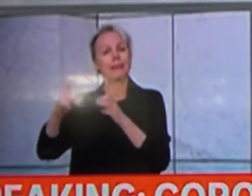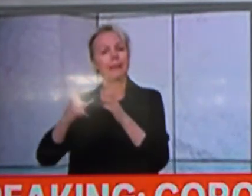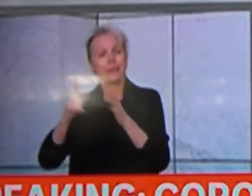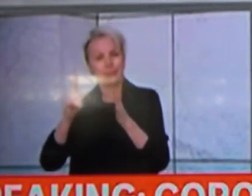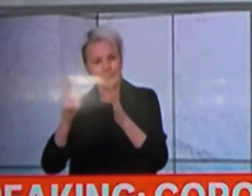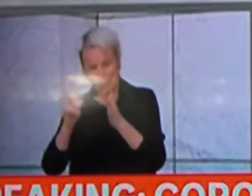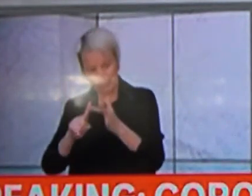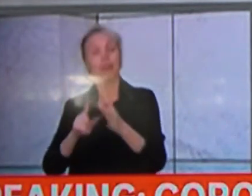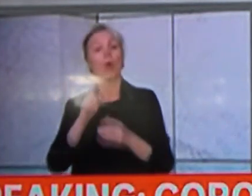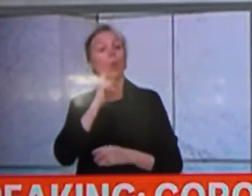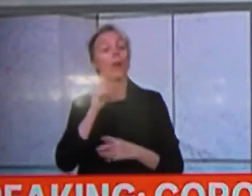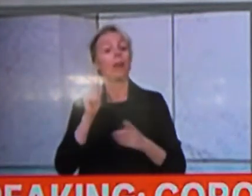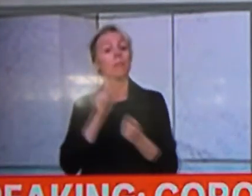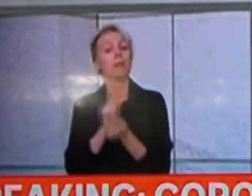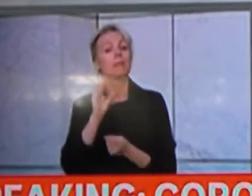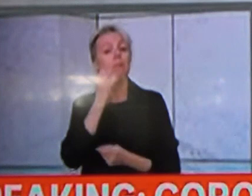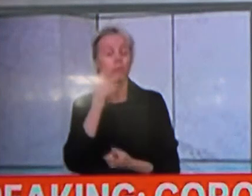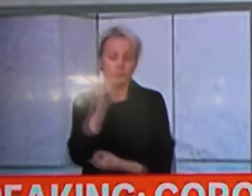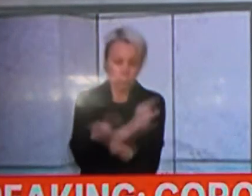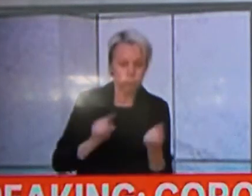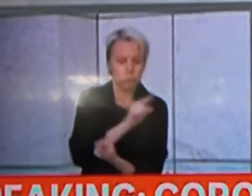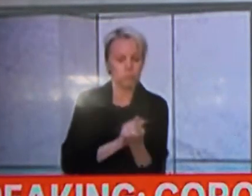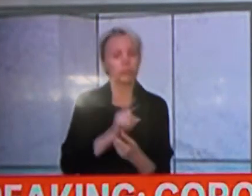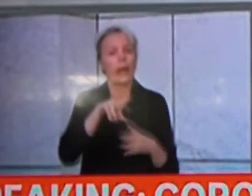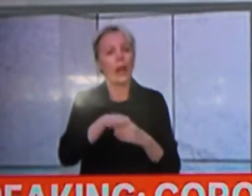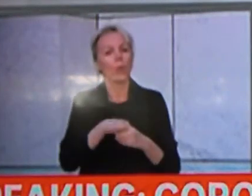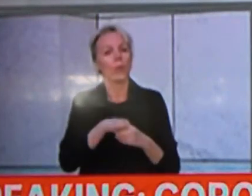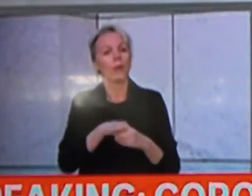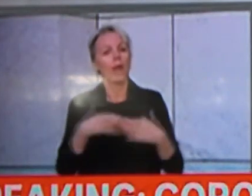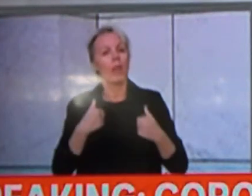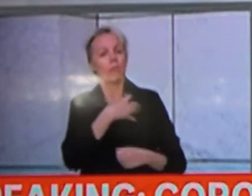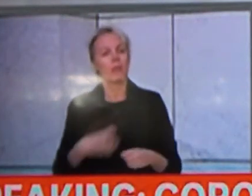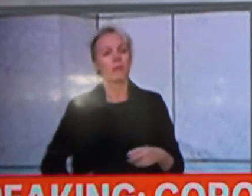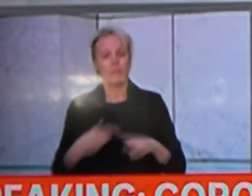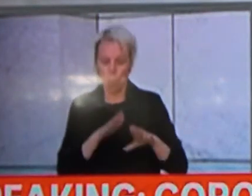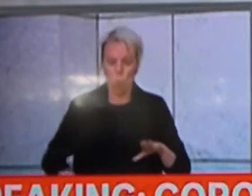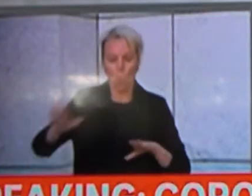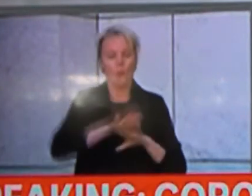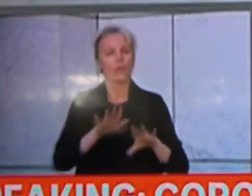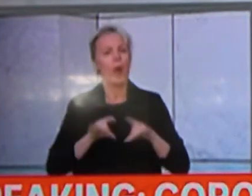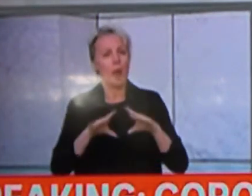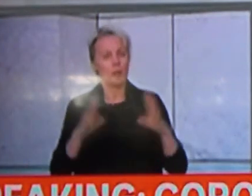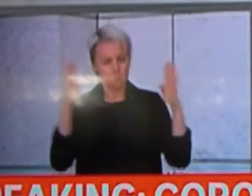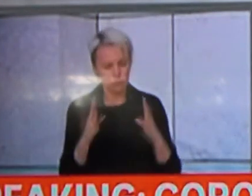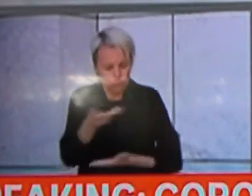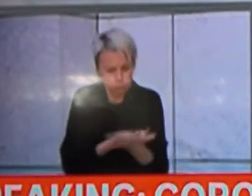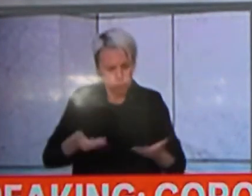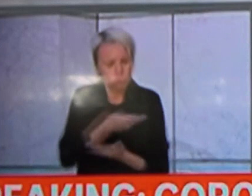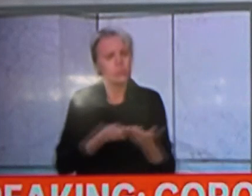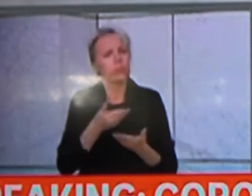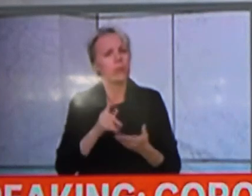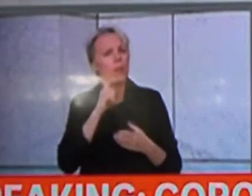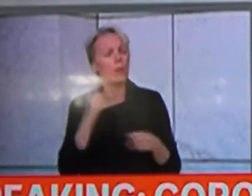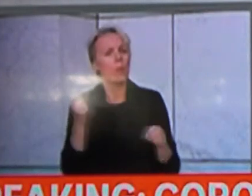That includes the health officers of all the states and territories. They will form a view on the range of issues I've asked for them to form a view